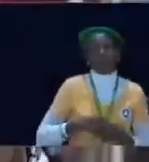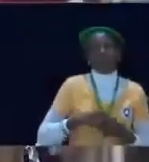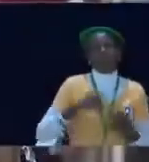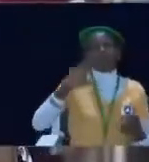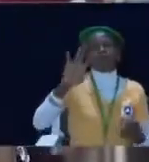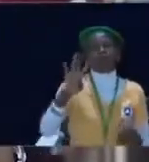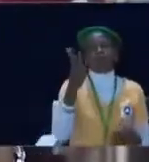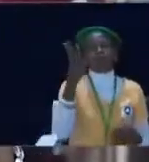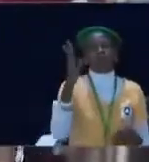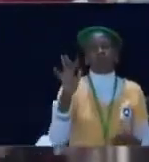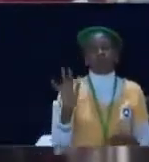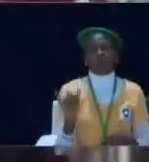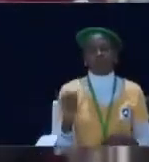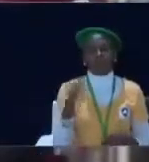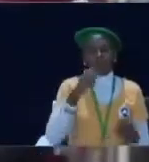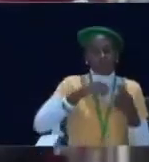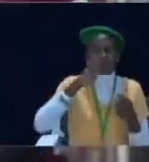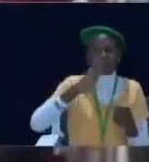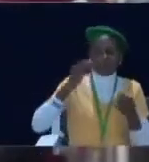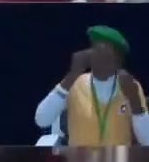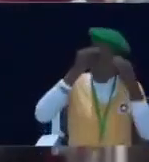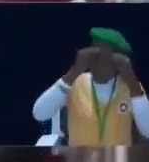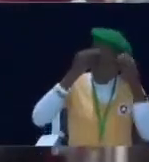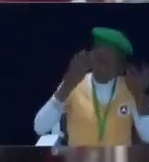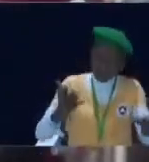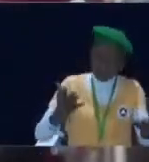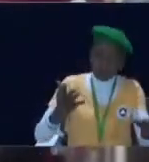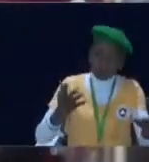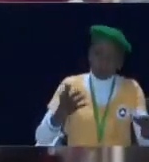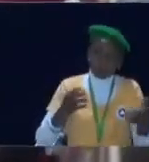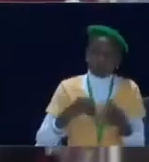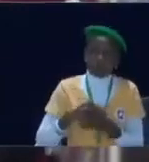Fourthly, you need to be obedient.